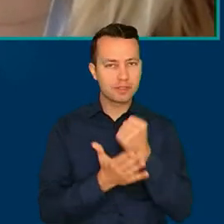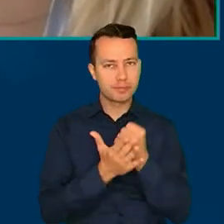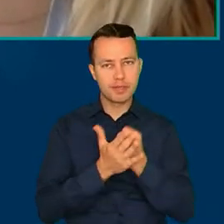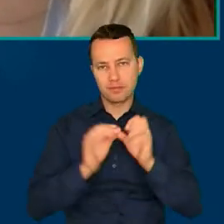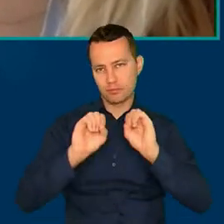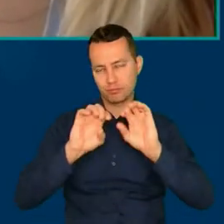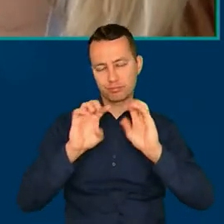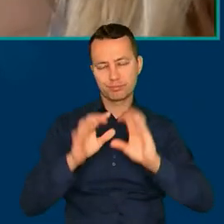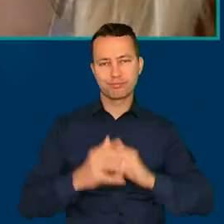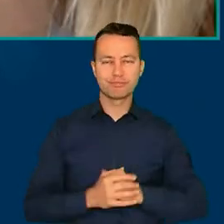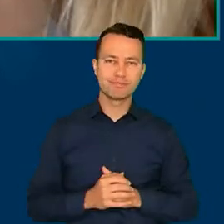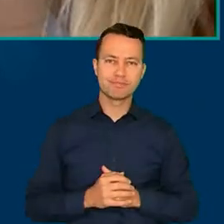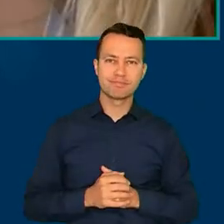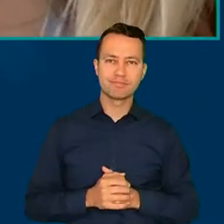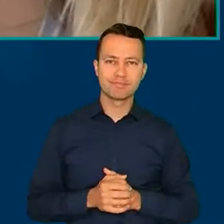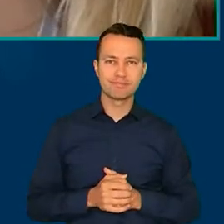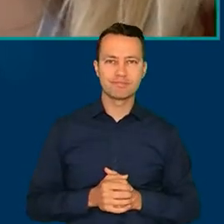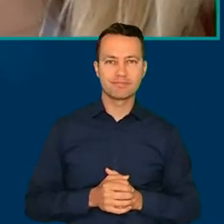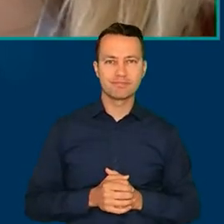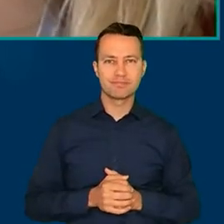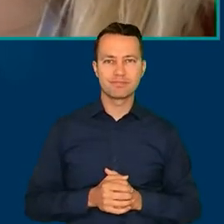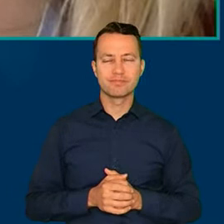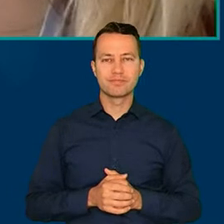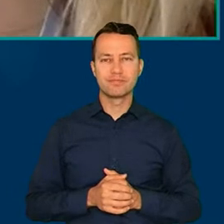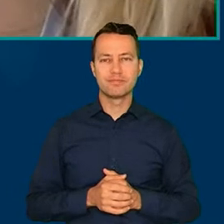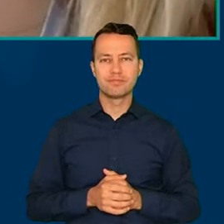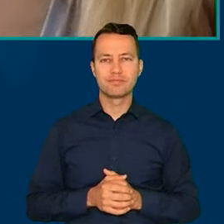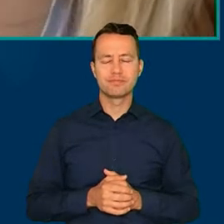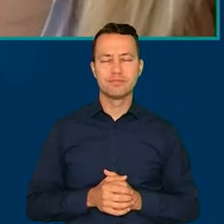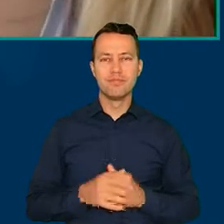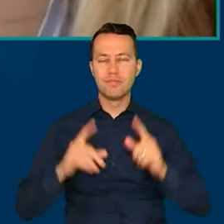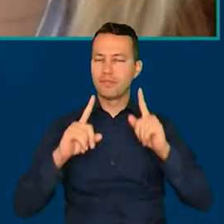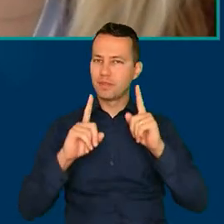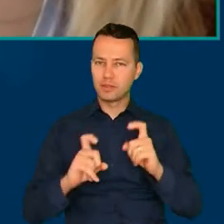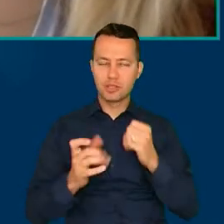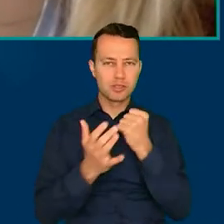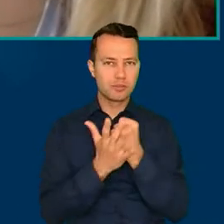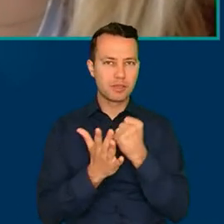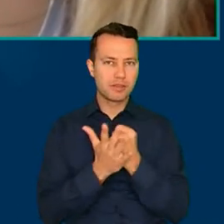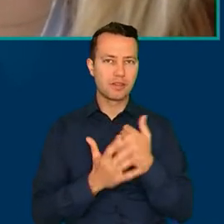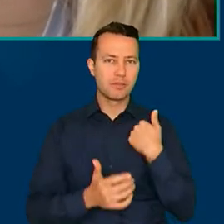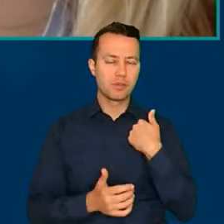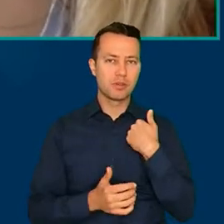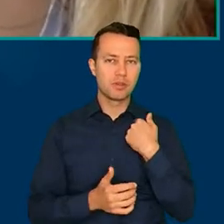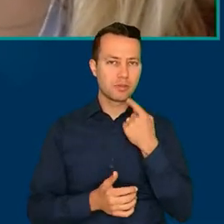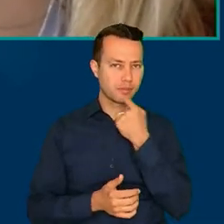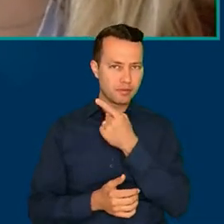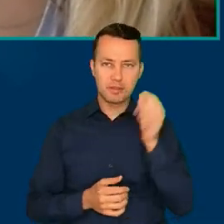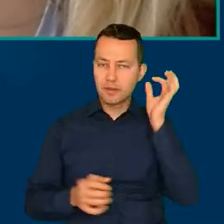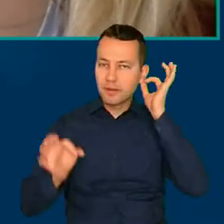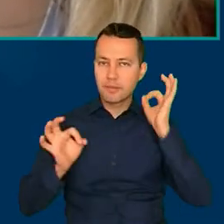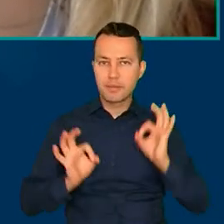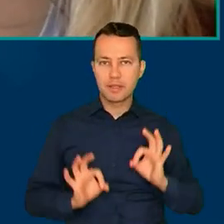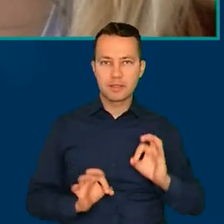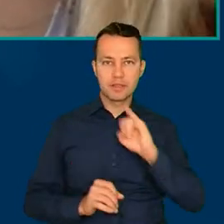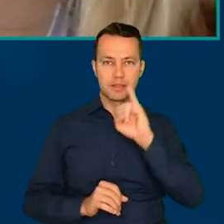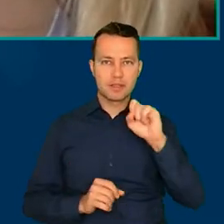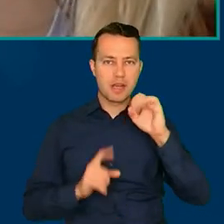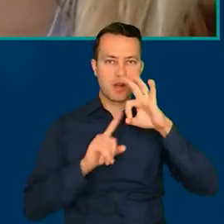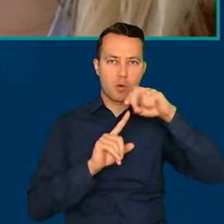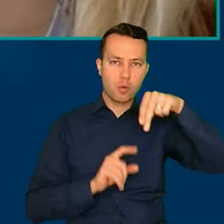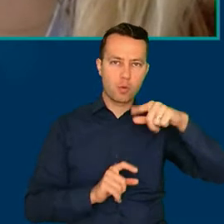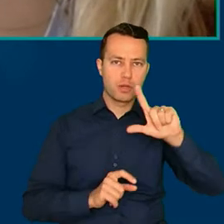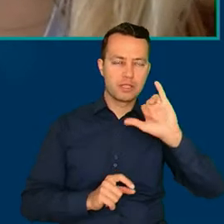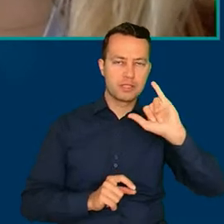So as Jacqueline mentioned, I work within the Responsible Business Conduct Center of the OECD, where our primary mission is really promoting